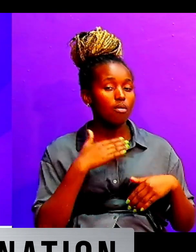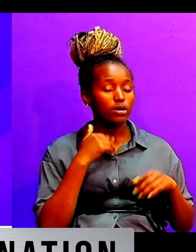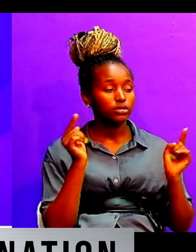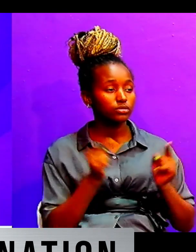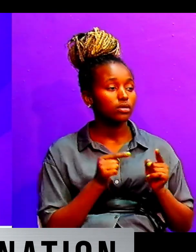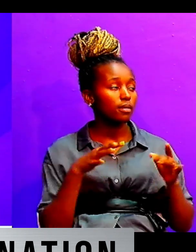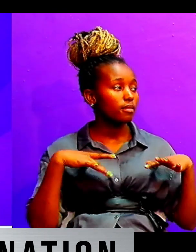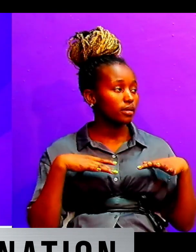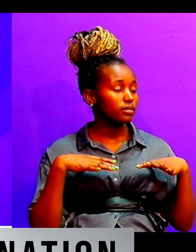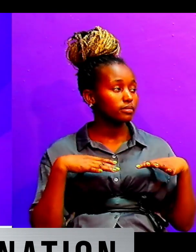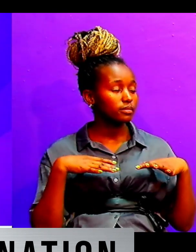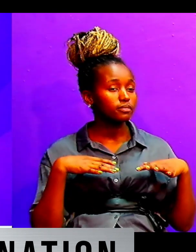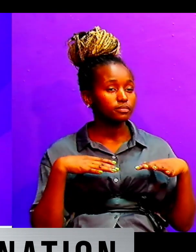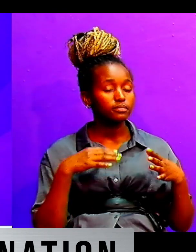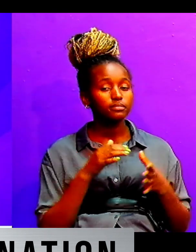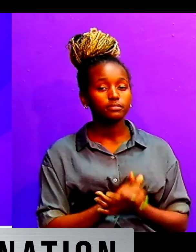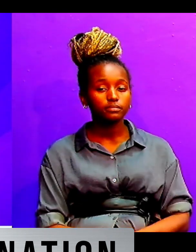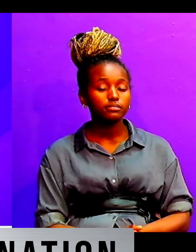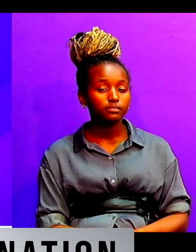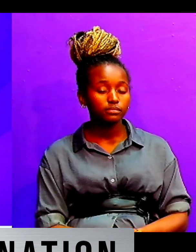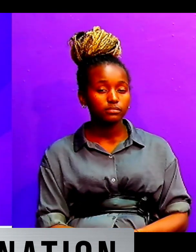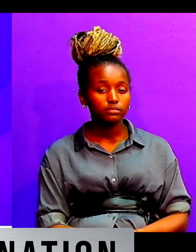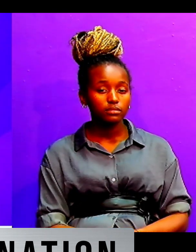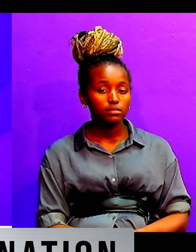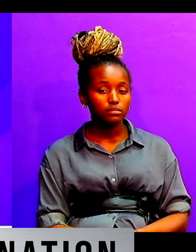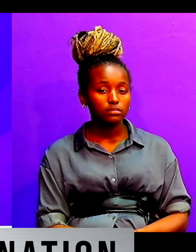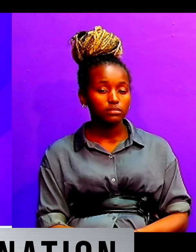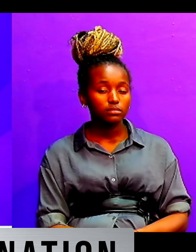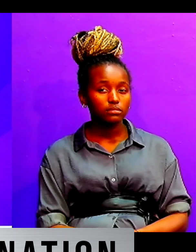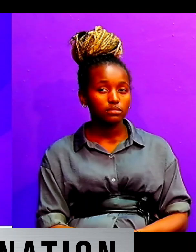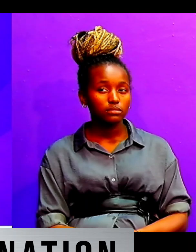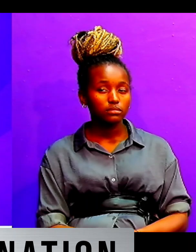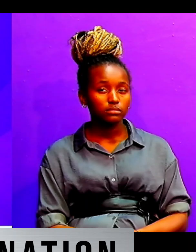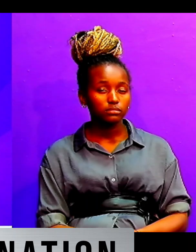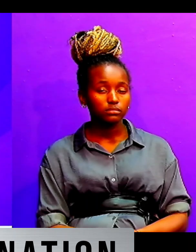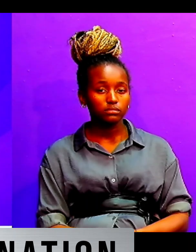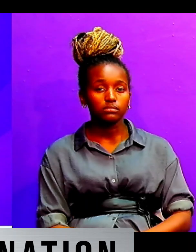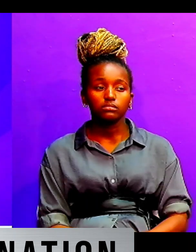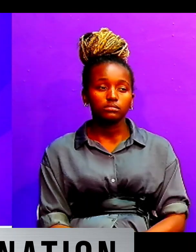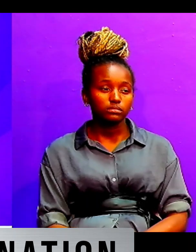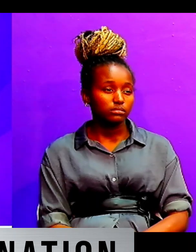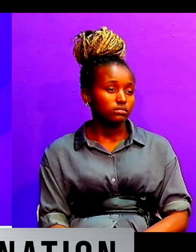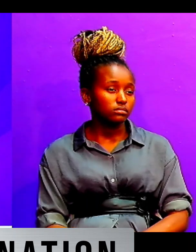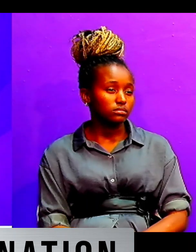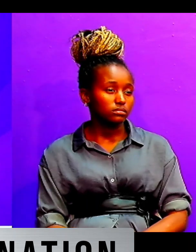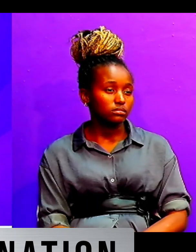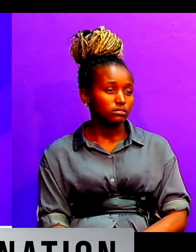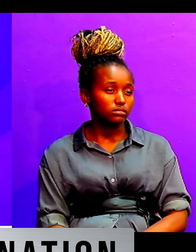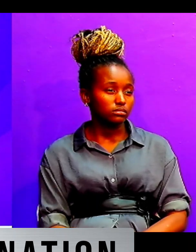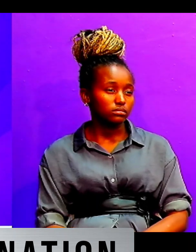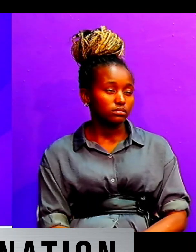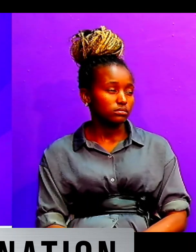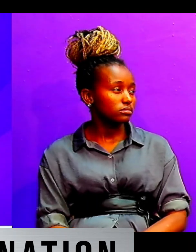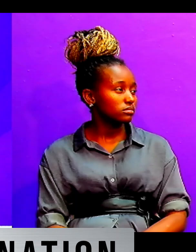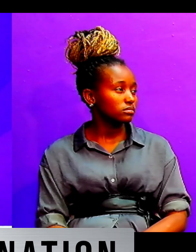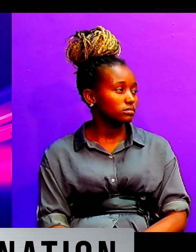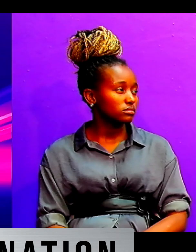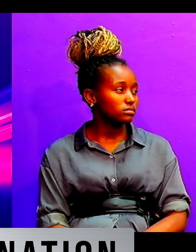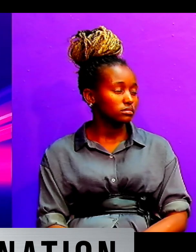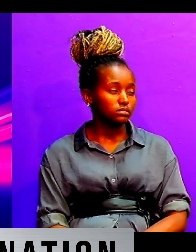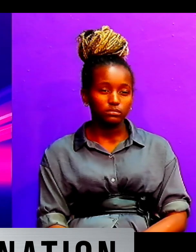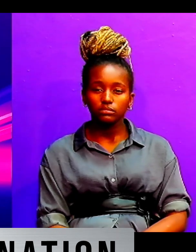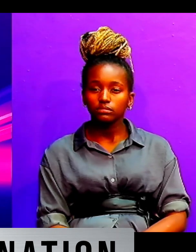mine is LPK. LPK. Yeah. Oh, sorry. NLP should be All right. Labda LPK mnanunua viti nazo. not